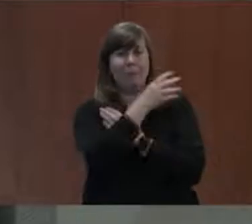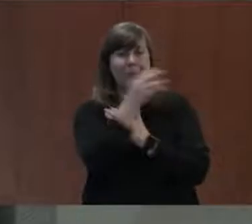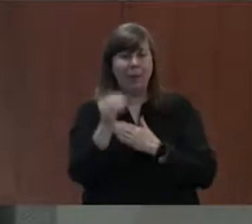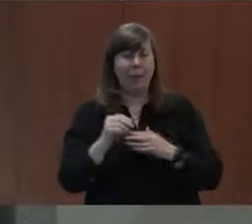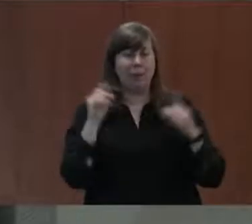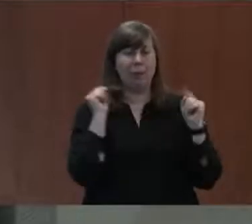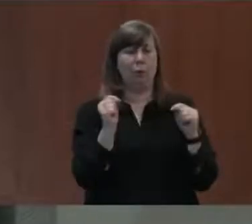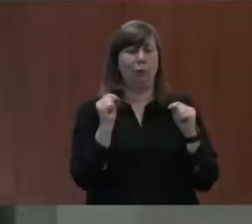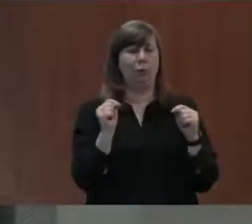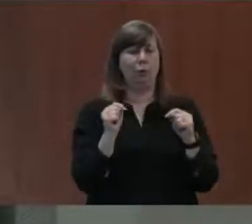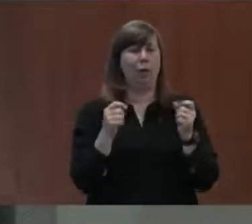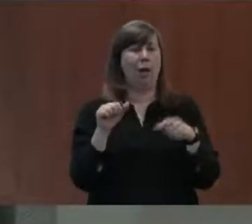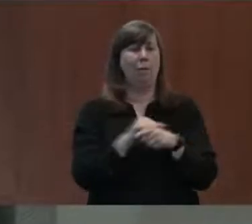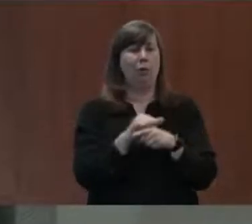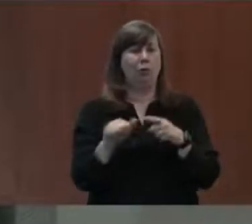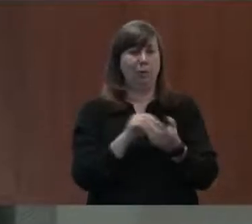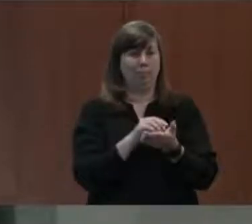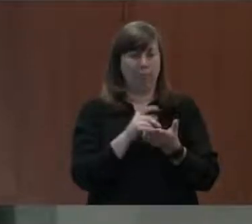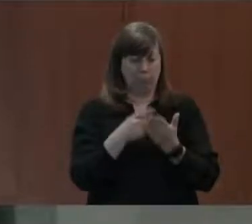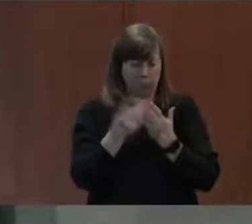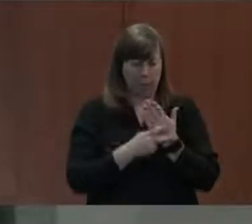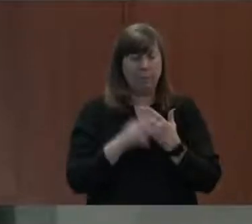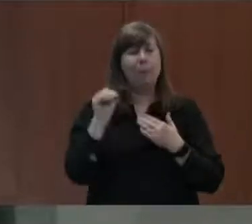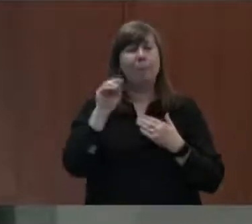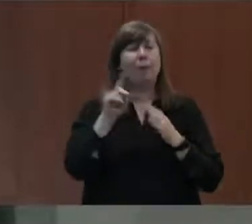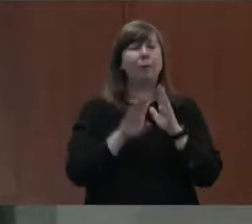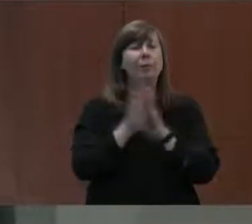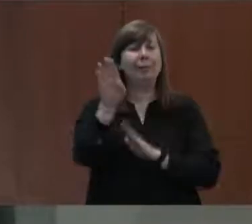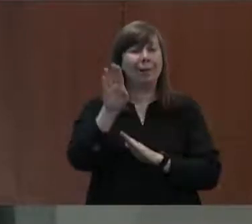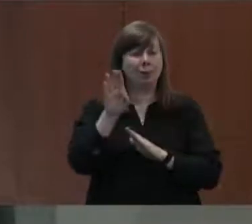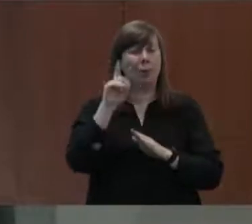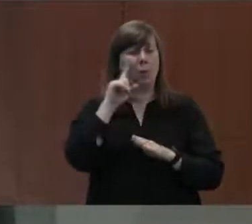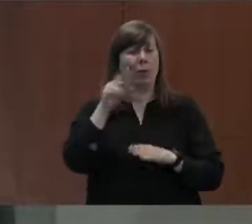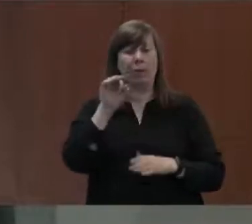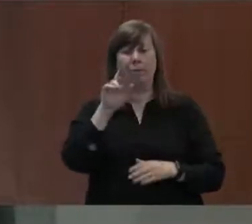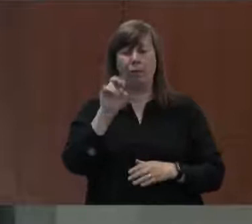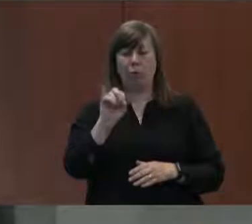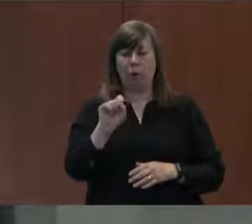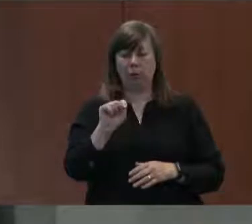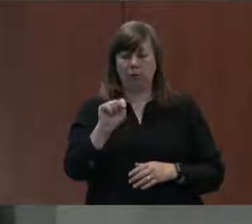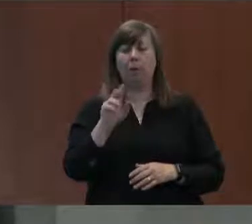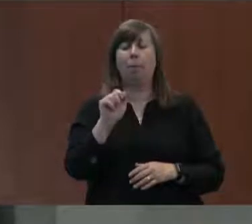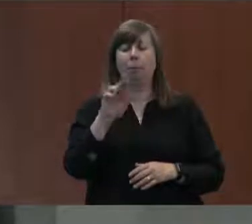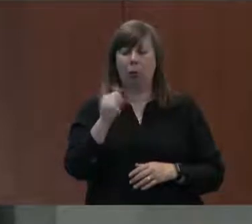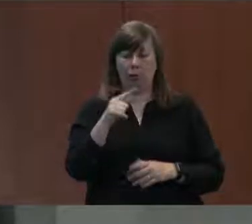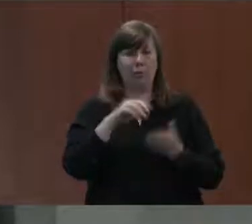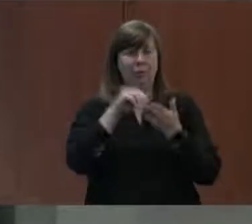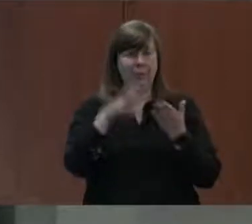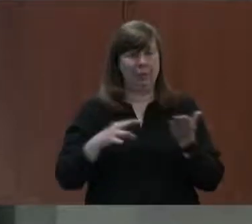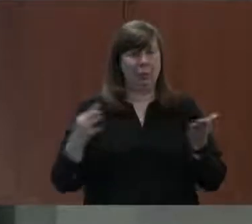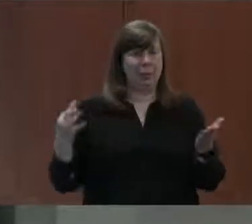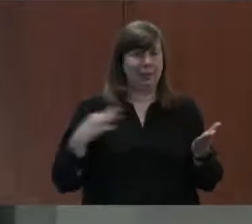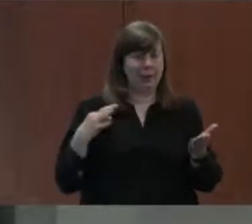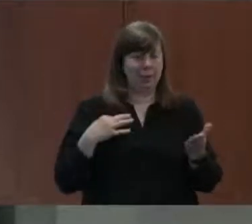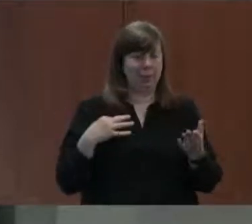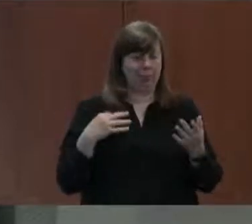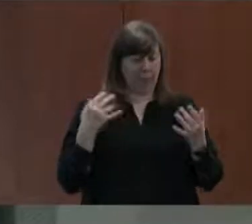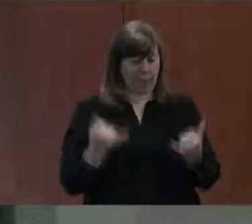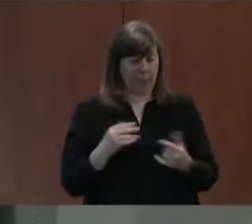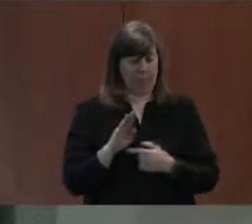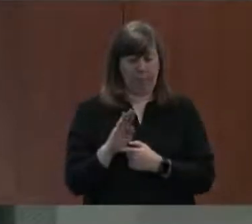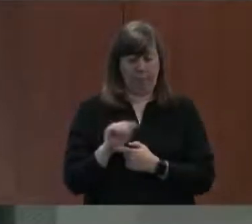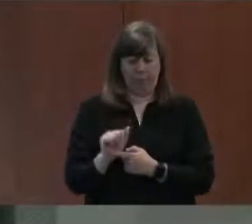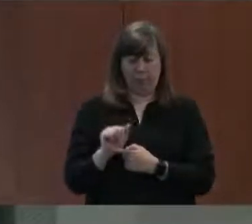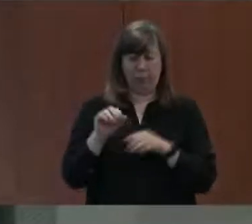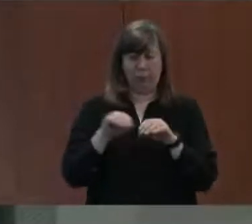the Tutoring Apprenticeship Program. The Maryland Accelerates Program with Frostburg allows for teacher candidates who currently hold a